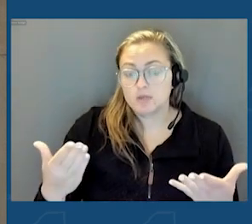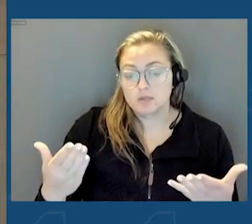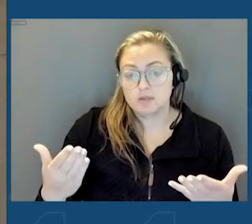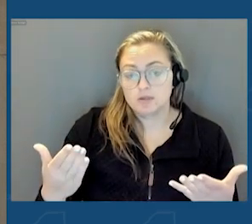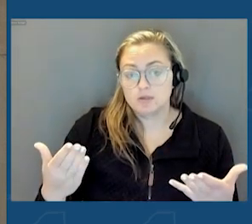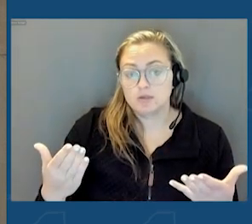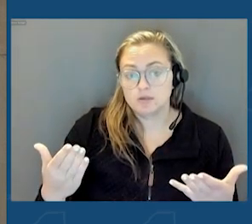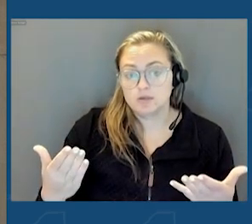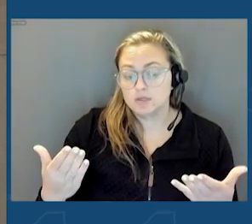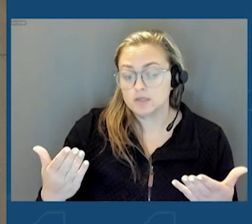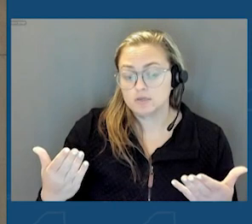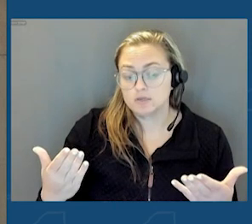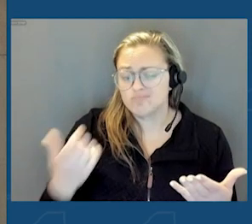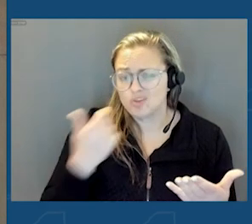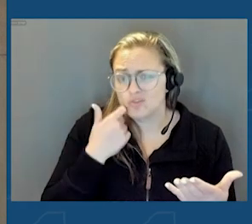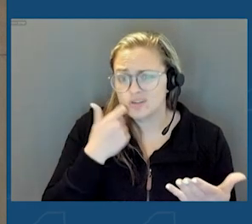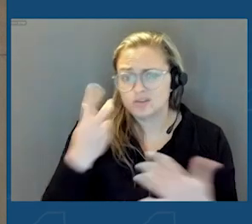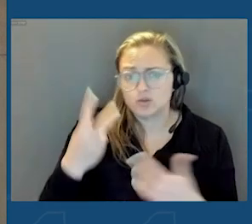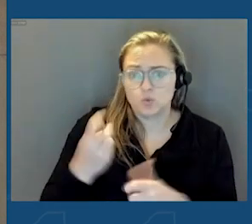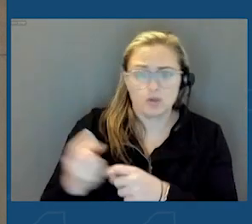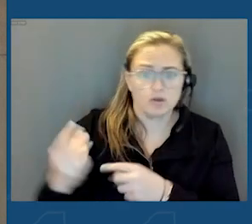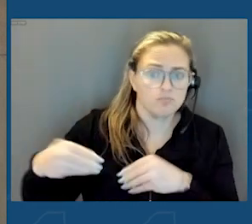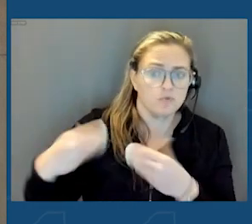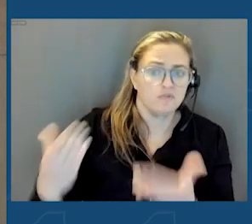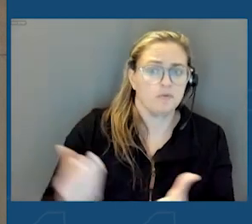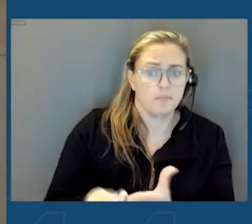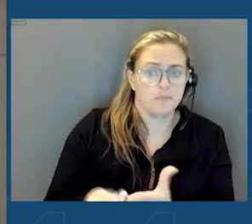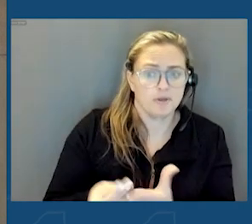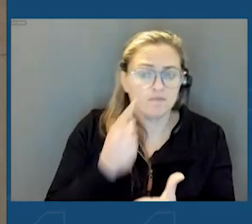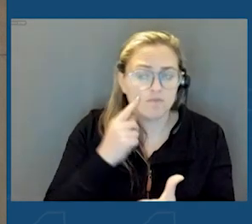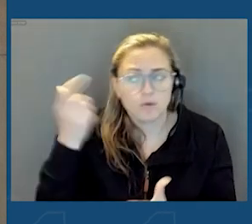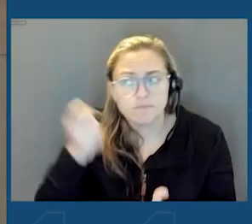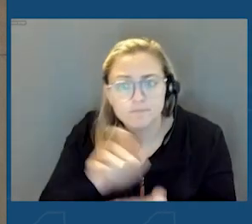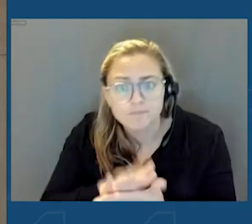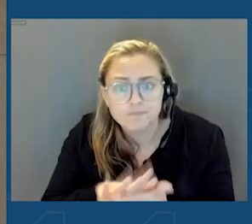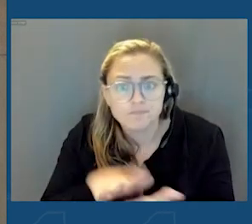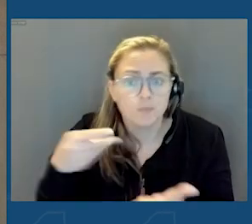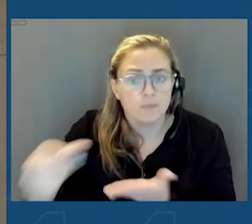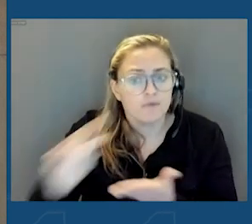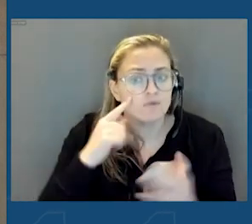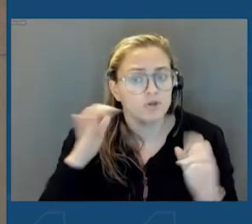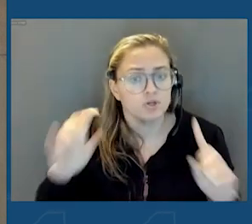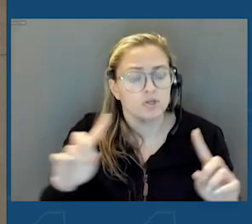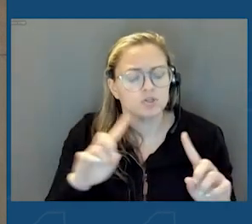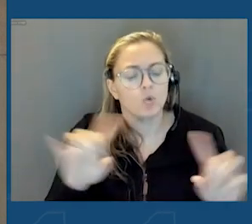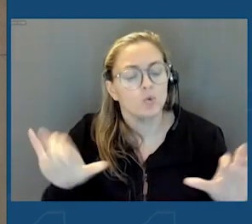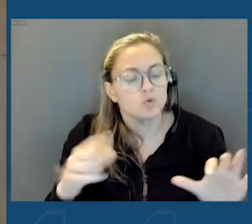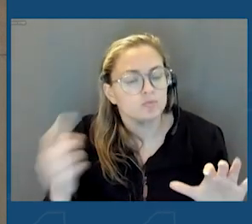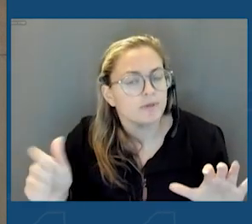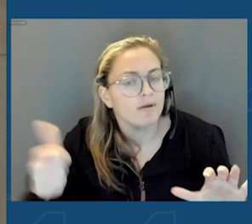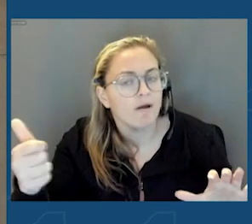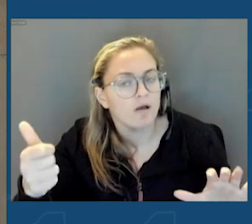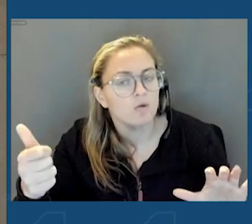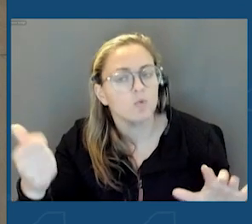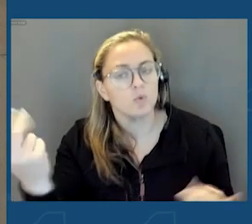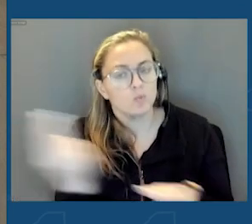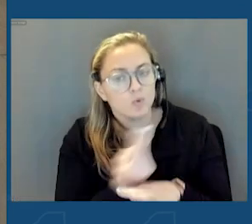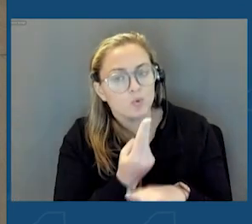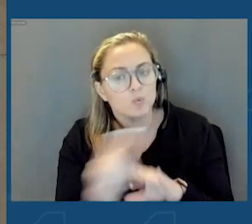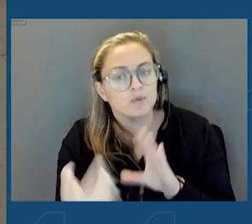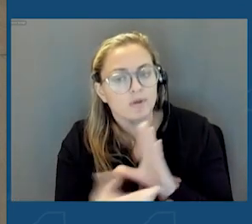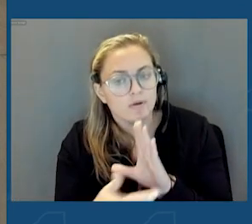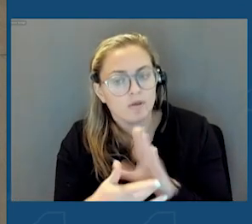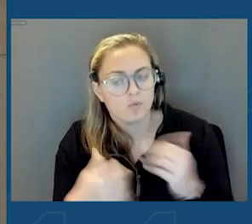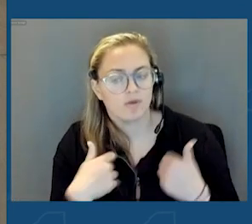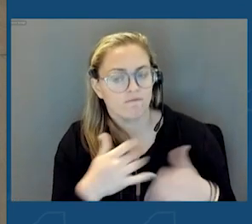the last 2 years, we're going to do something about it and make use of the